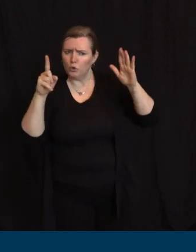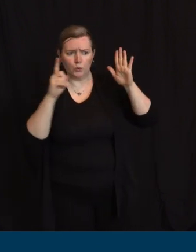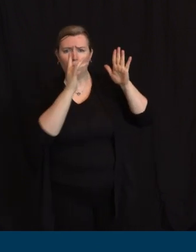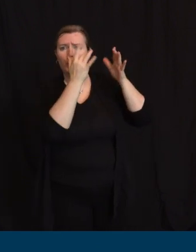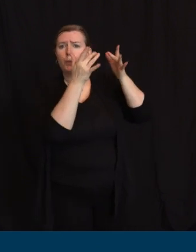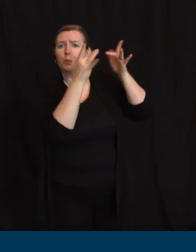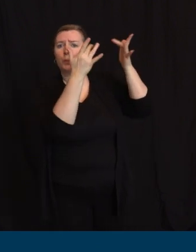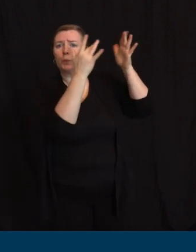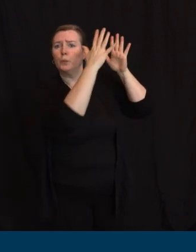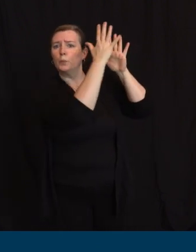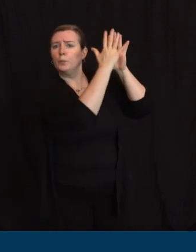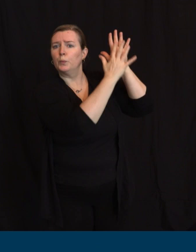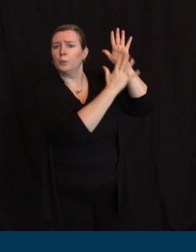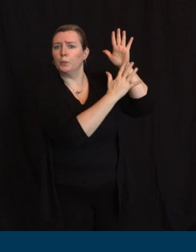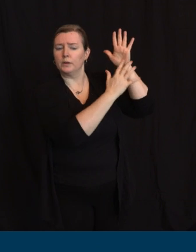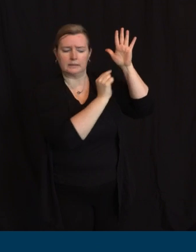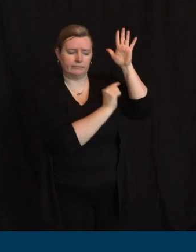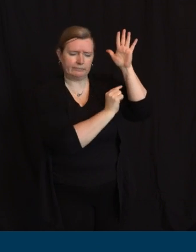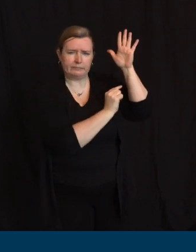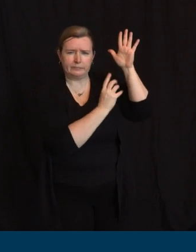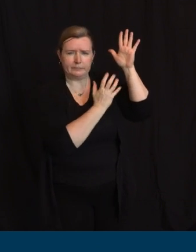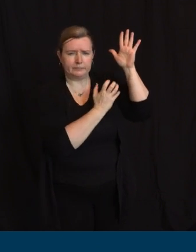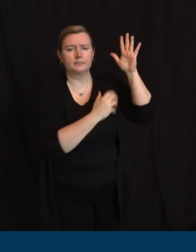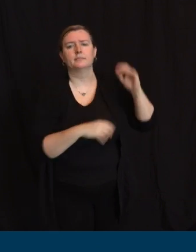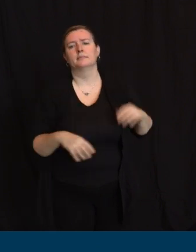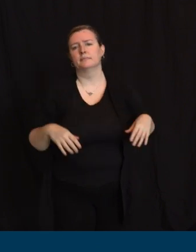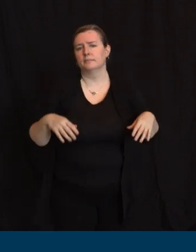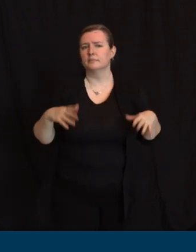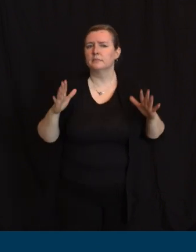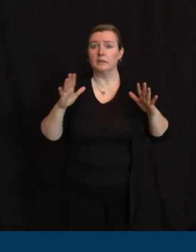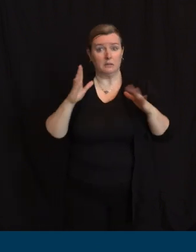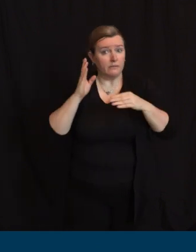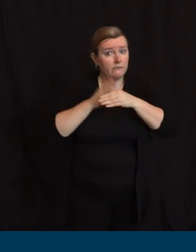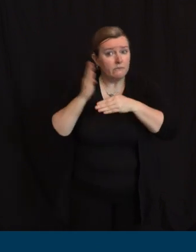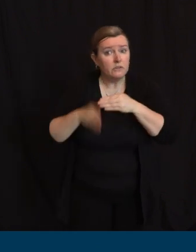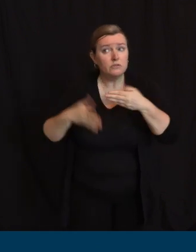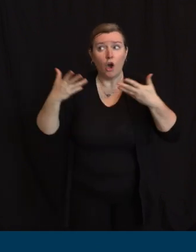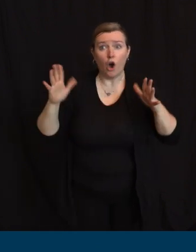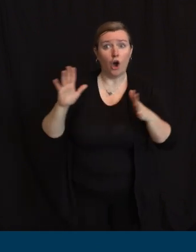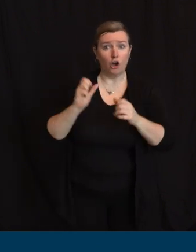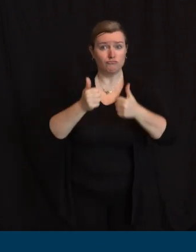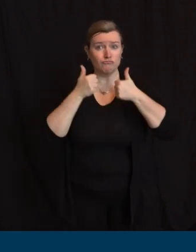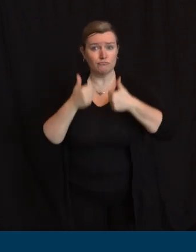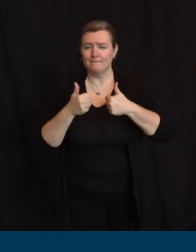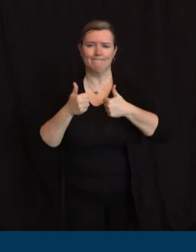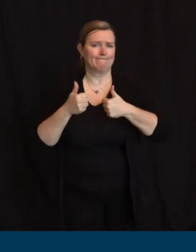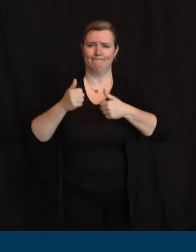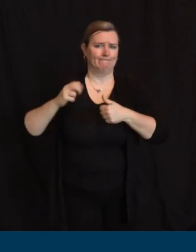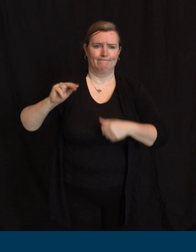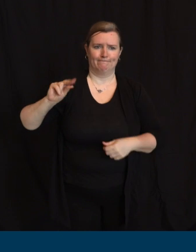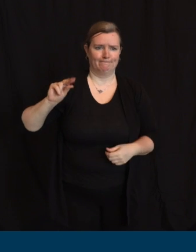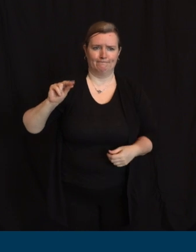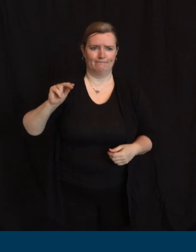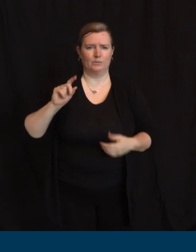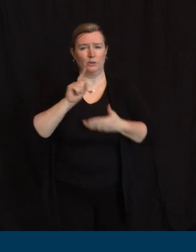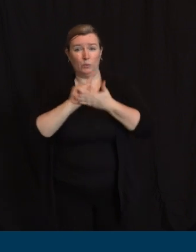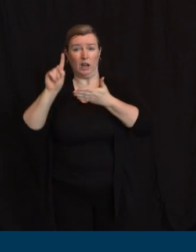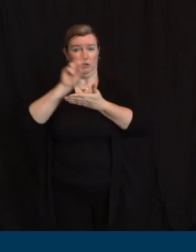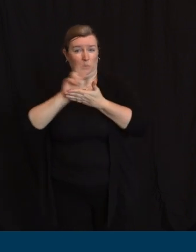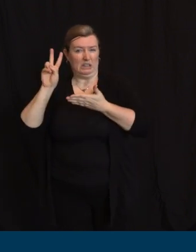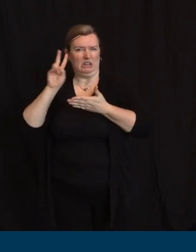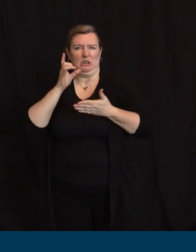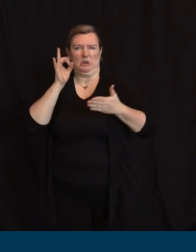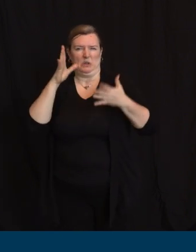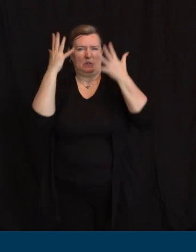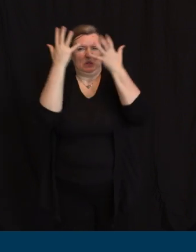working. Over the past few weeks, we've taken a map that was once red and bright orange, and we're turning it lighter